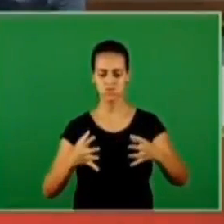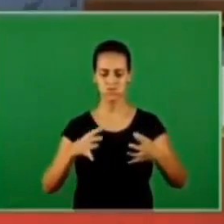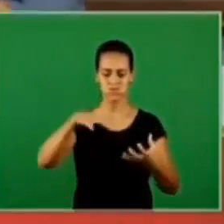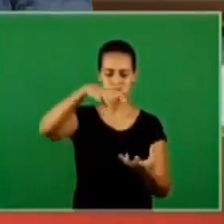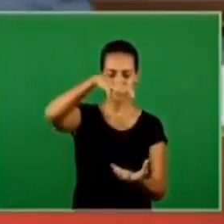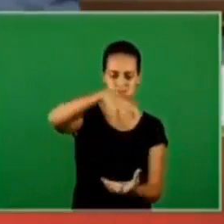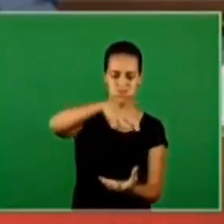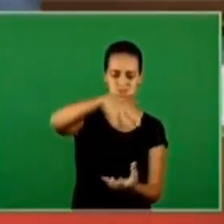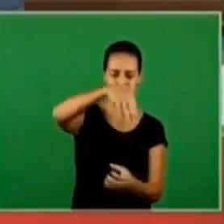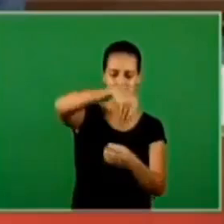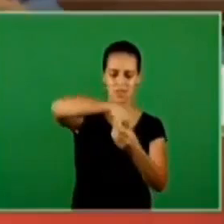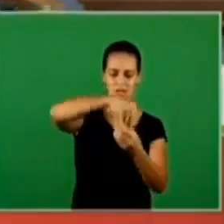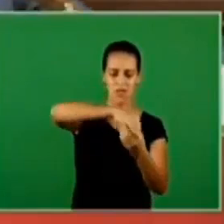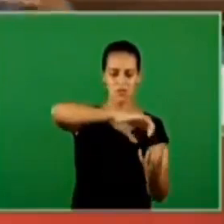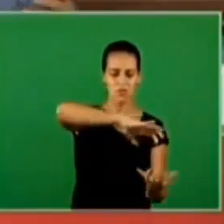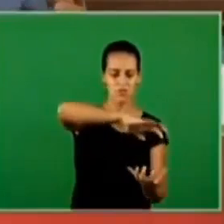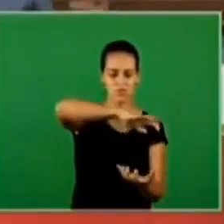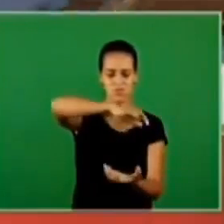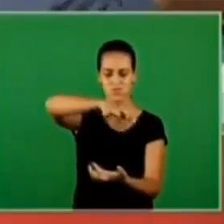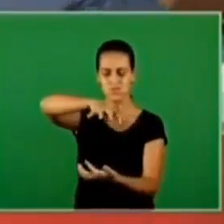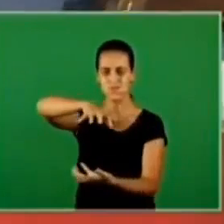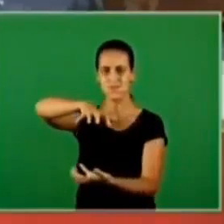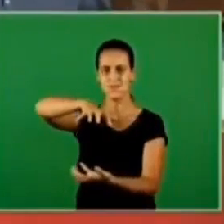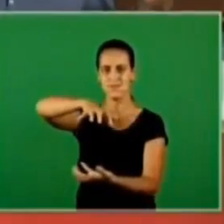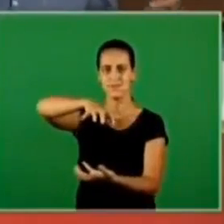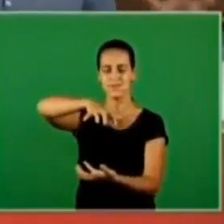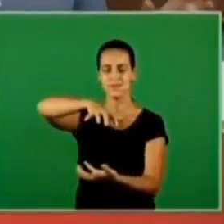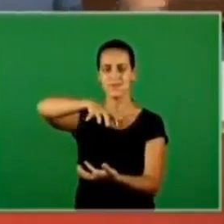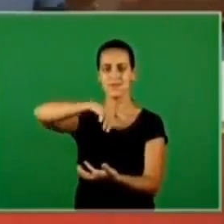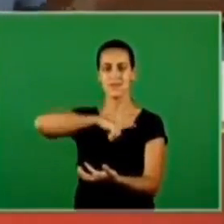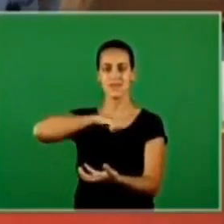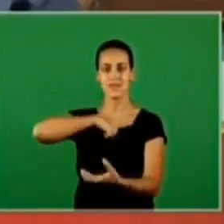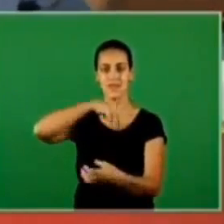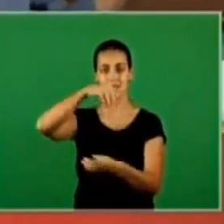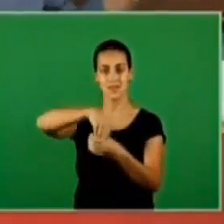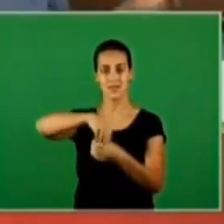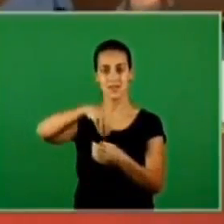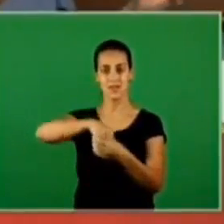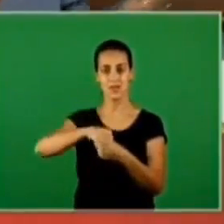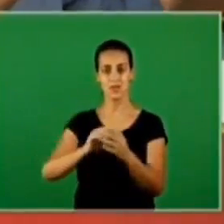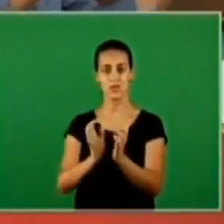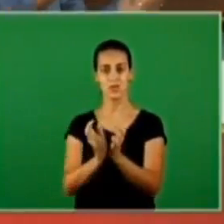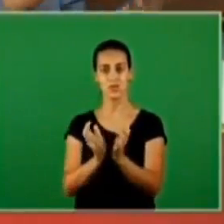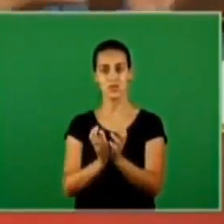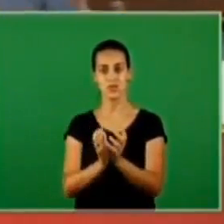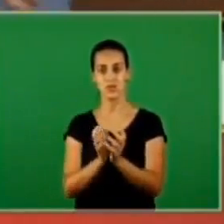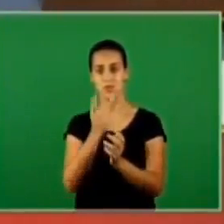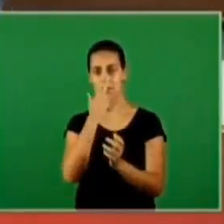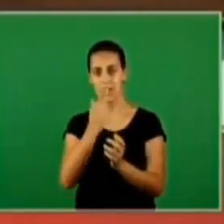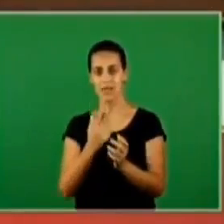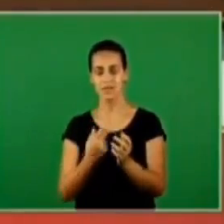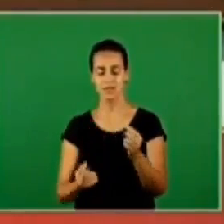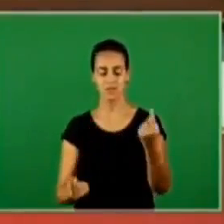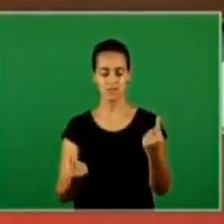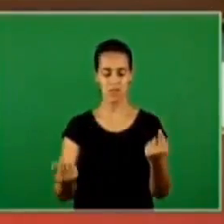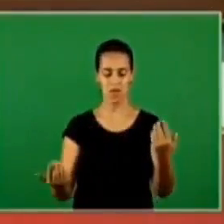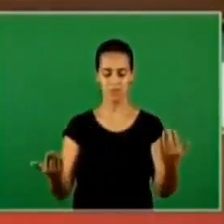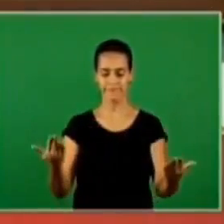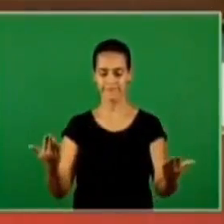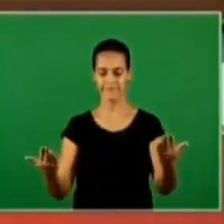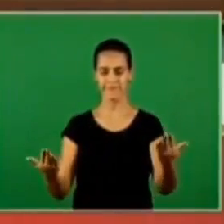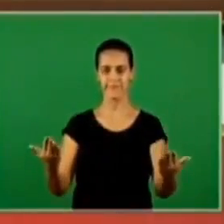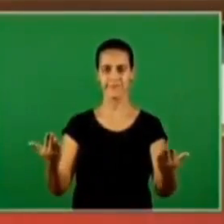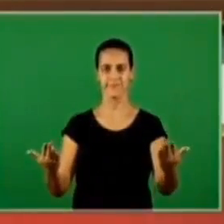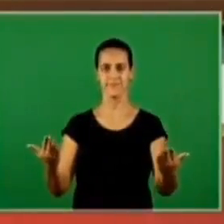here. It goes around. It belongs to a group of elements in which one